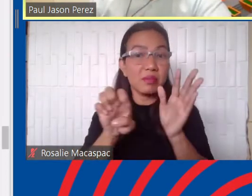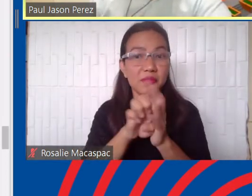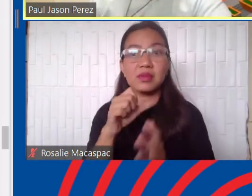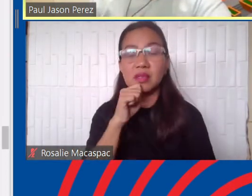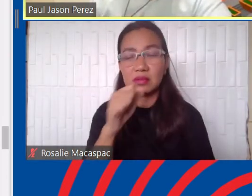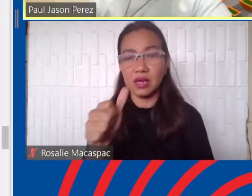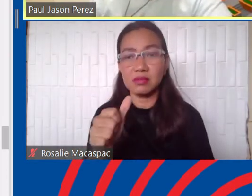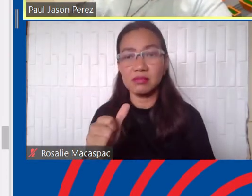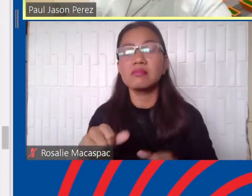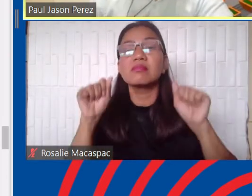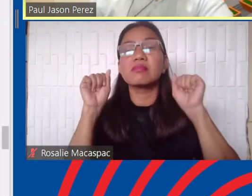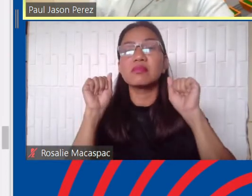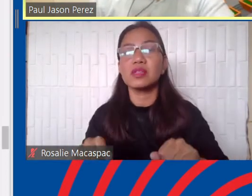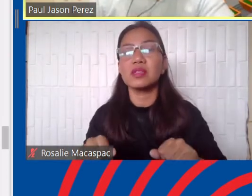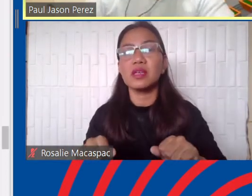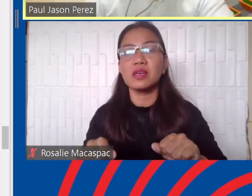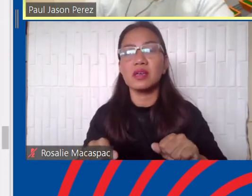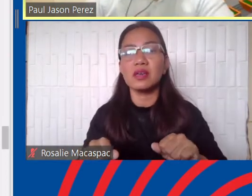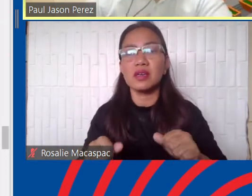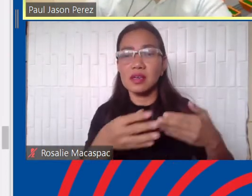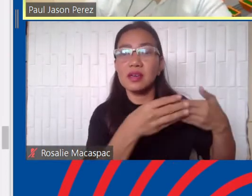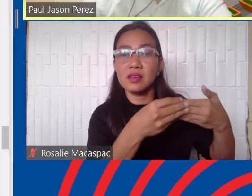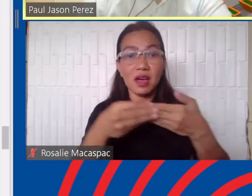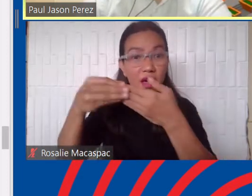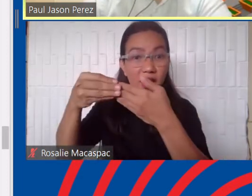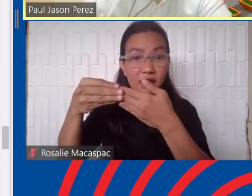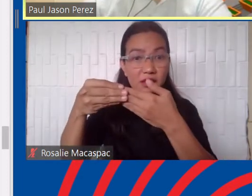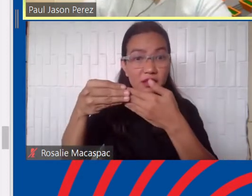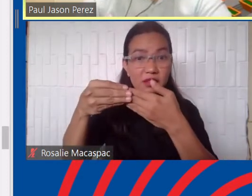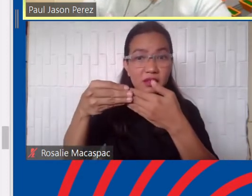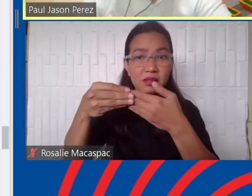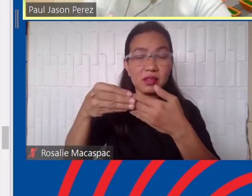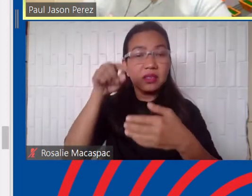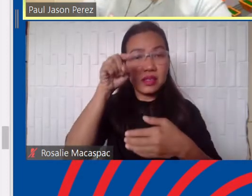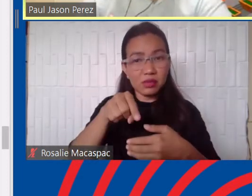can redirect them here to look at this